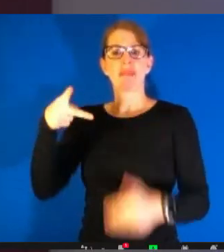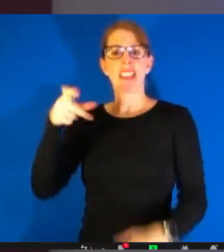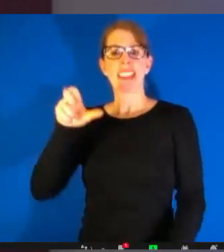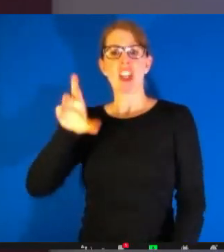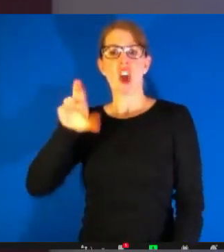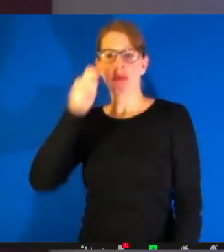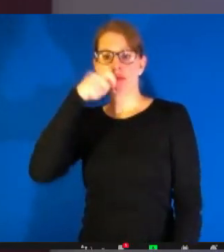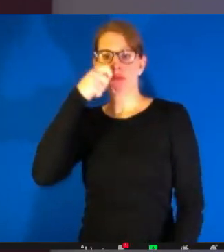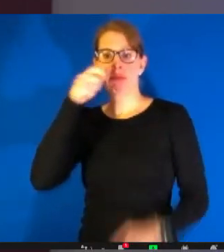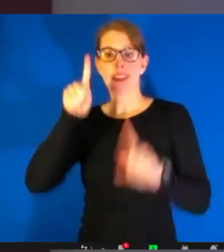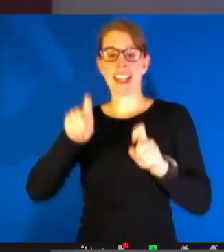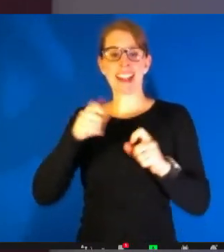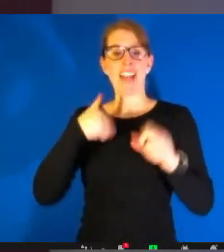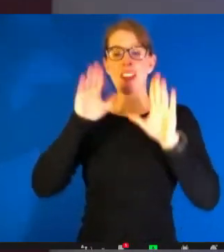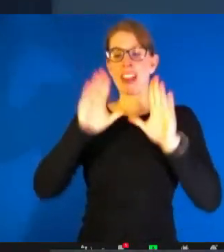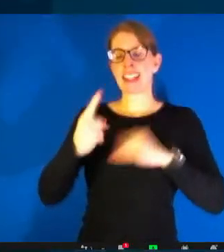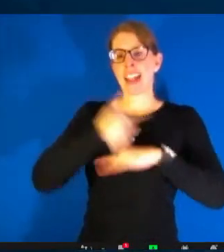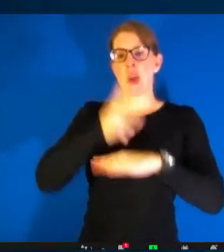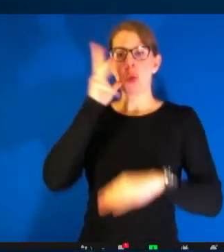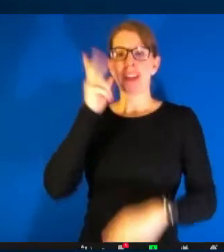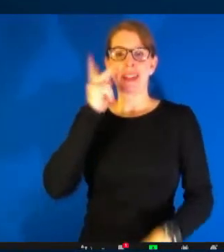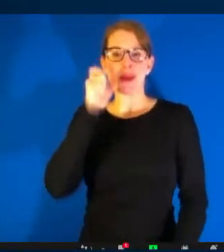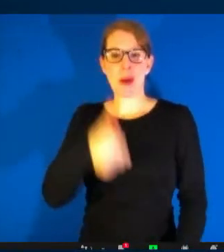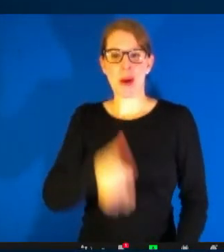Have a fantastic day, and we'll see you tomorrow.